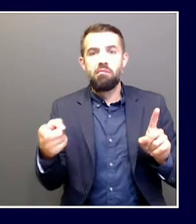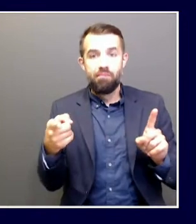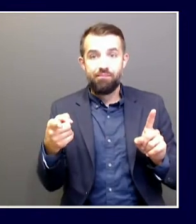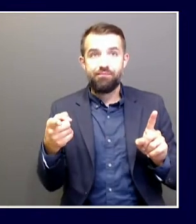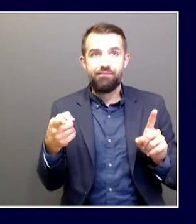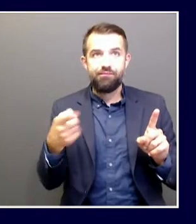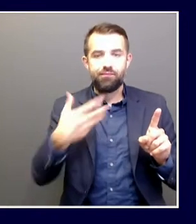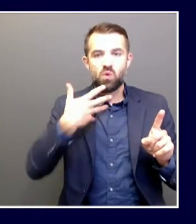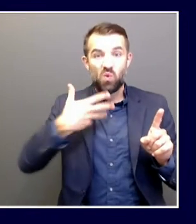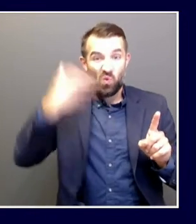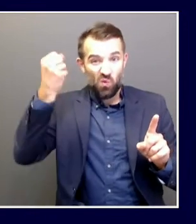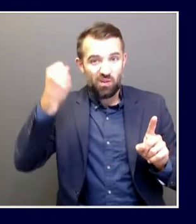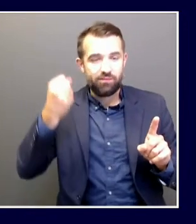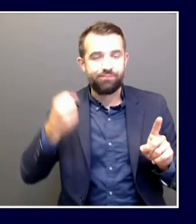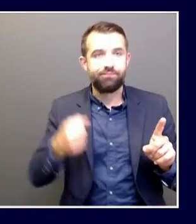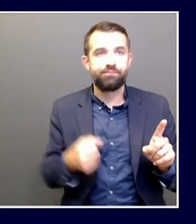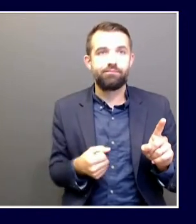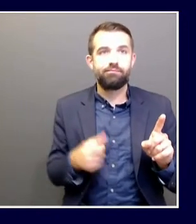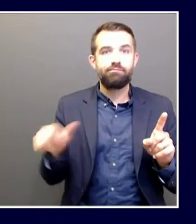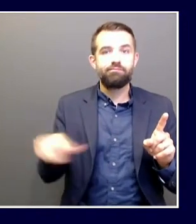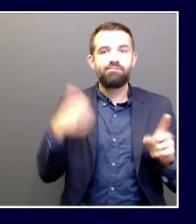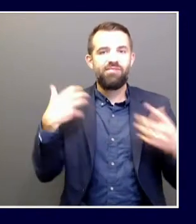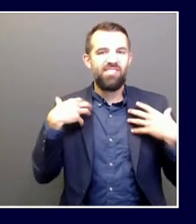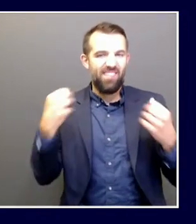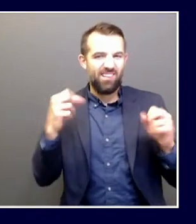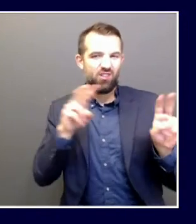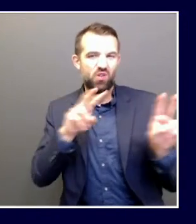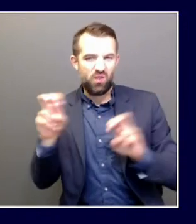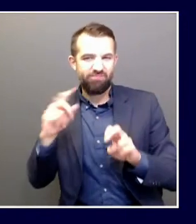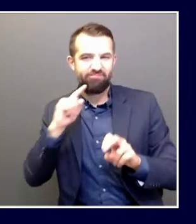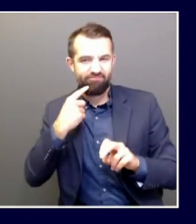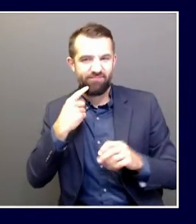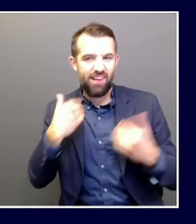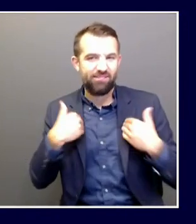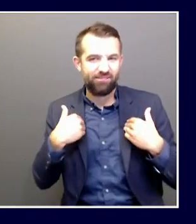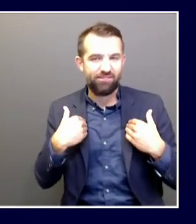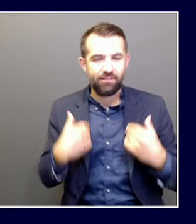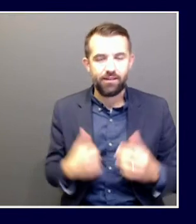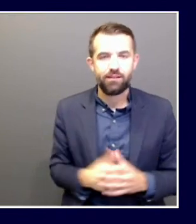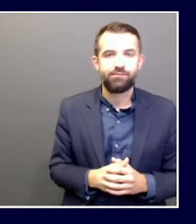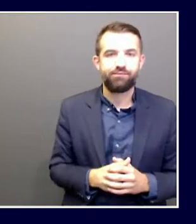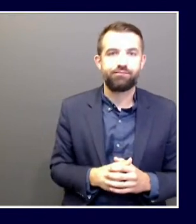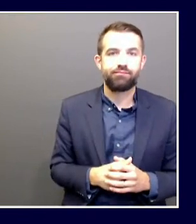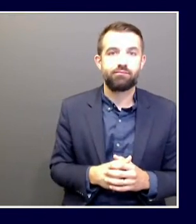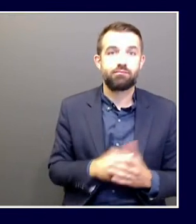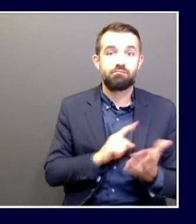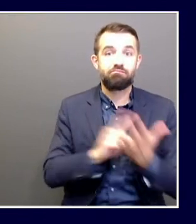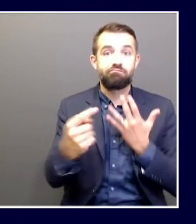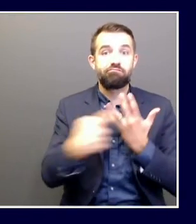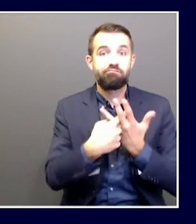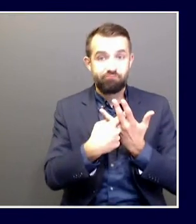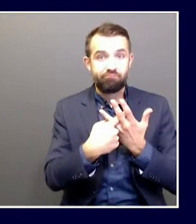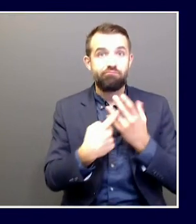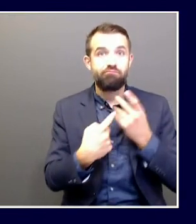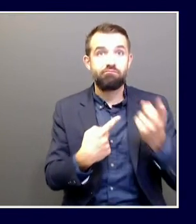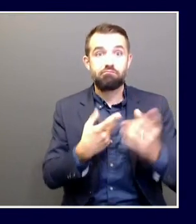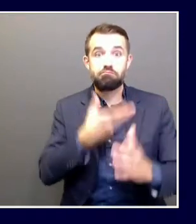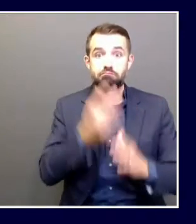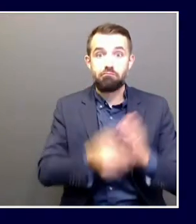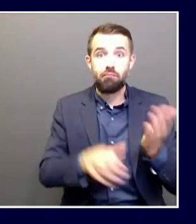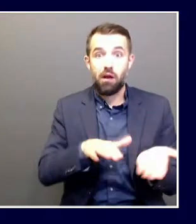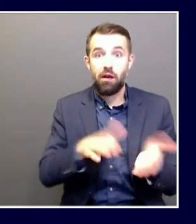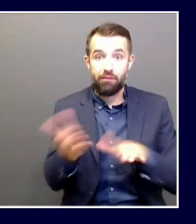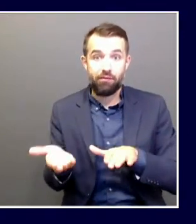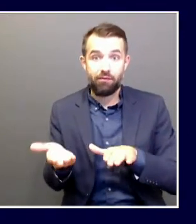medical conditions. The same applies for those who have passed away as a breakthrough case as well. Tended to be much older and have often